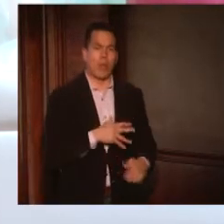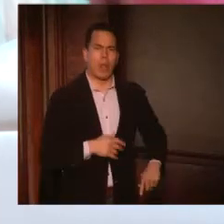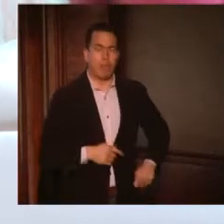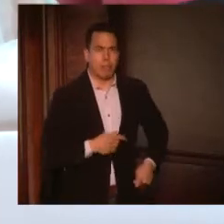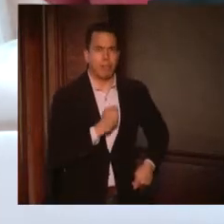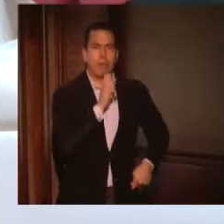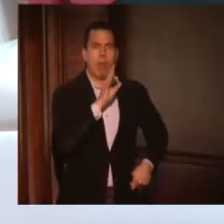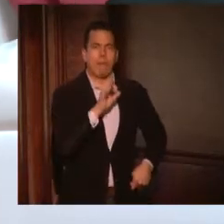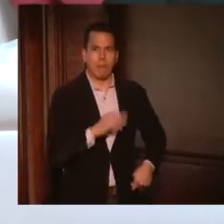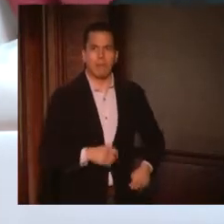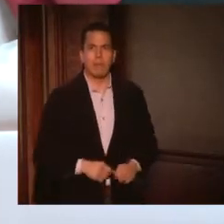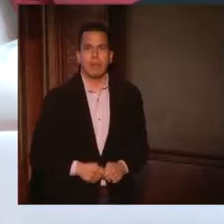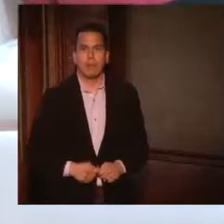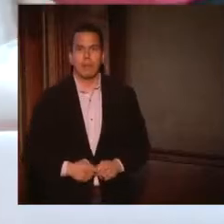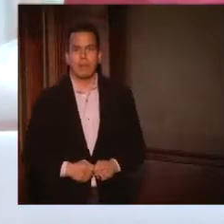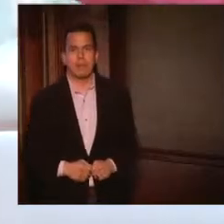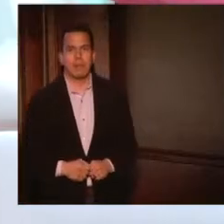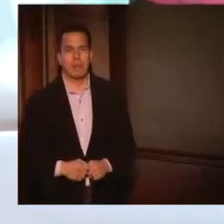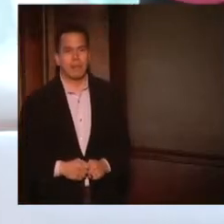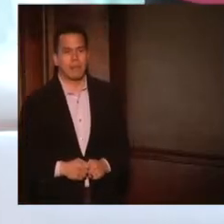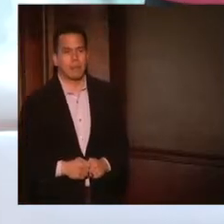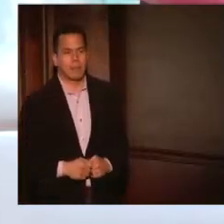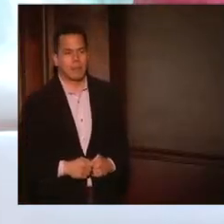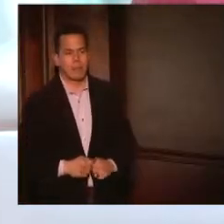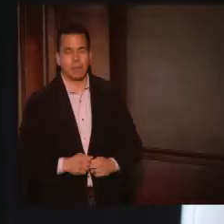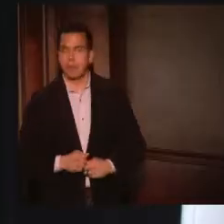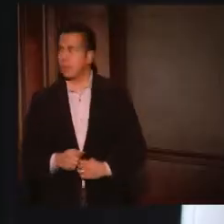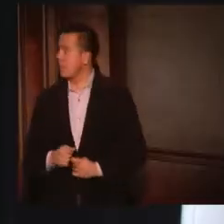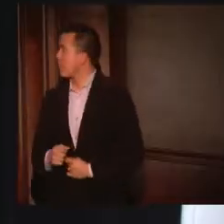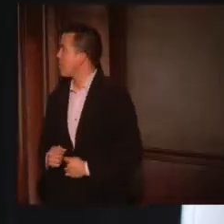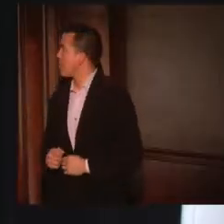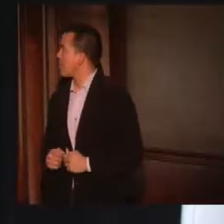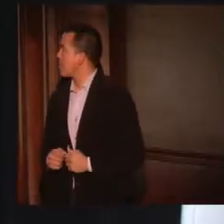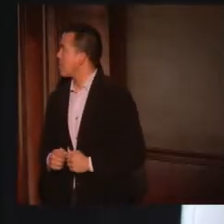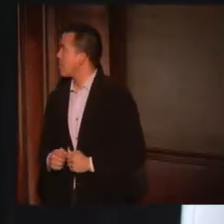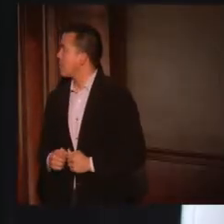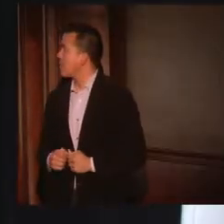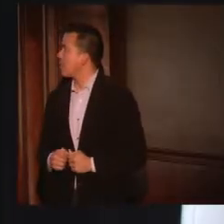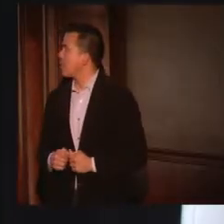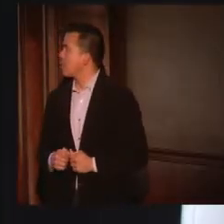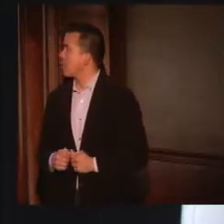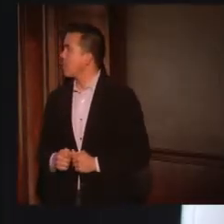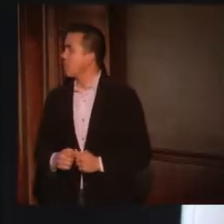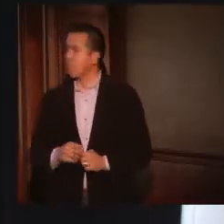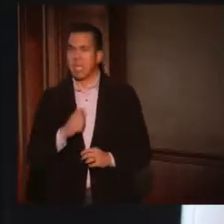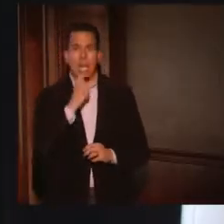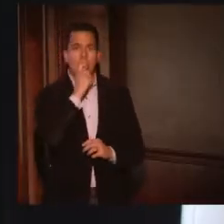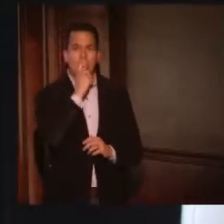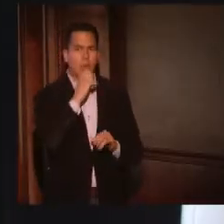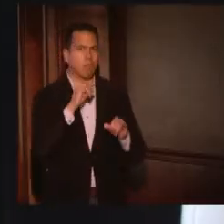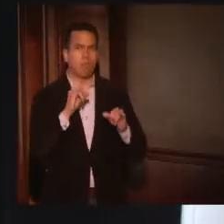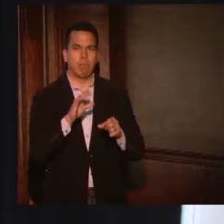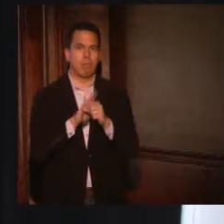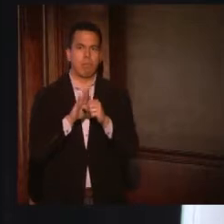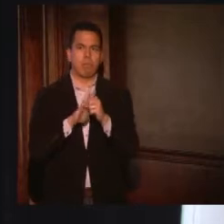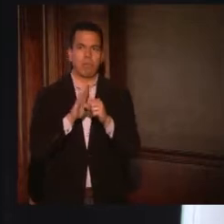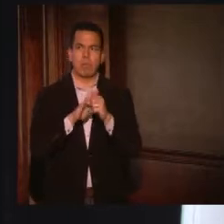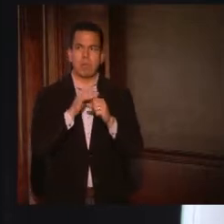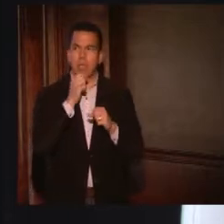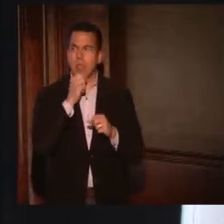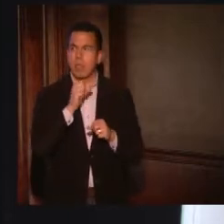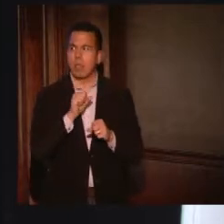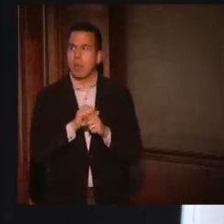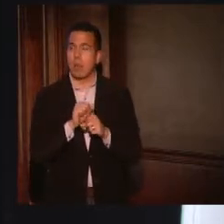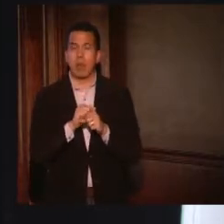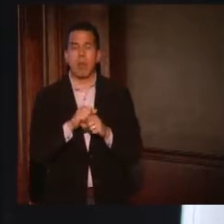There is someone behind. There is no one behind. So, and it's the safety. I love canceling on